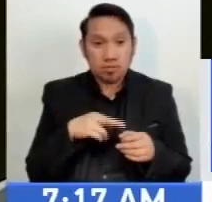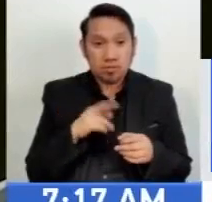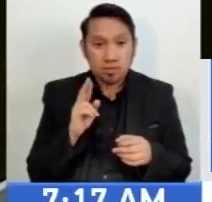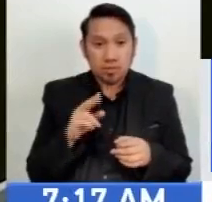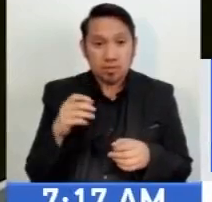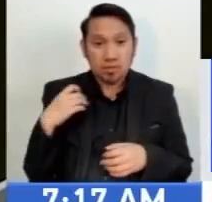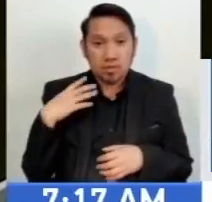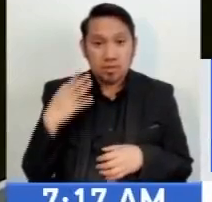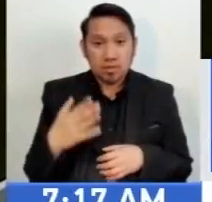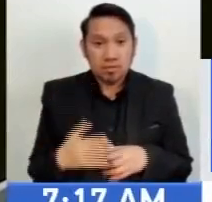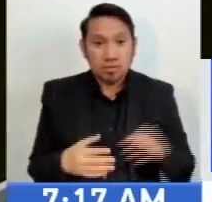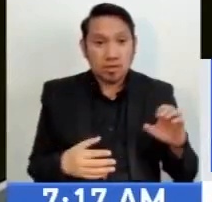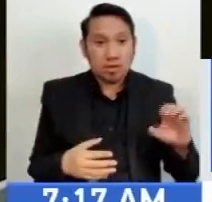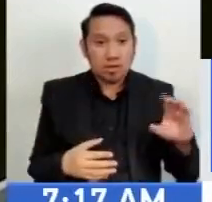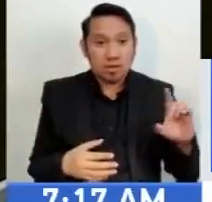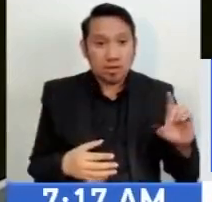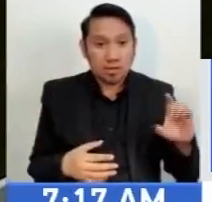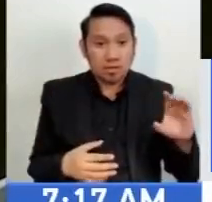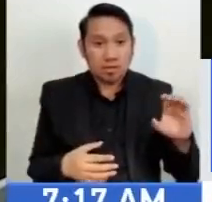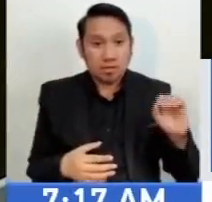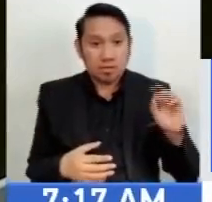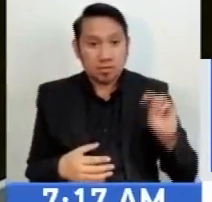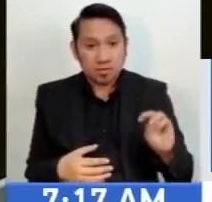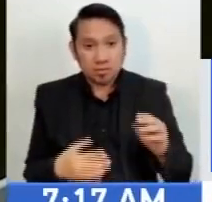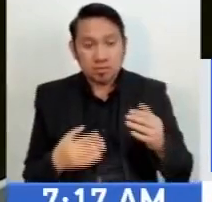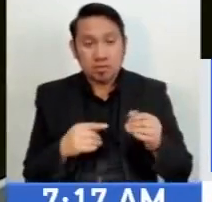ExCom effective